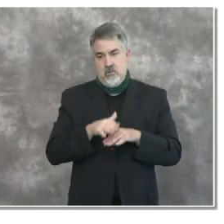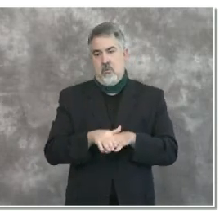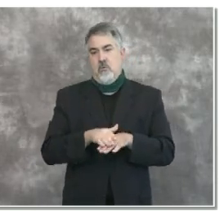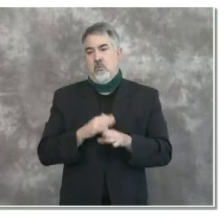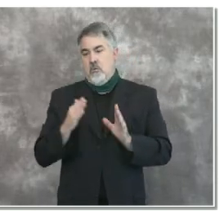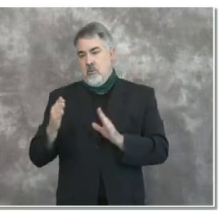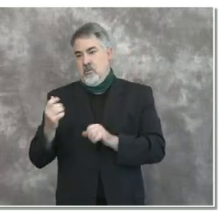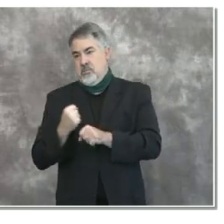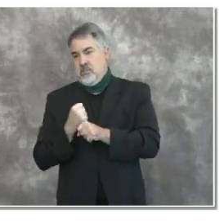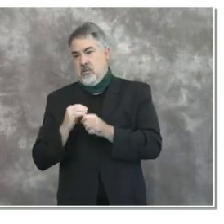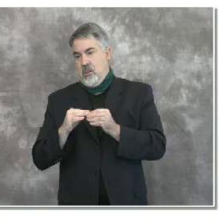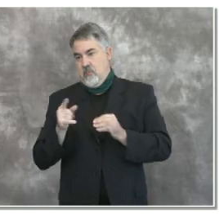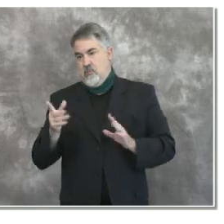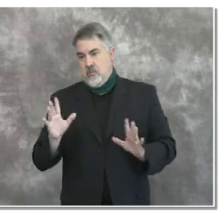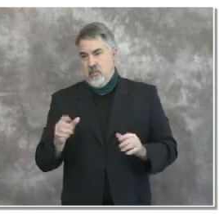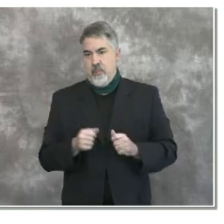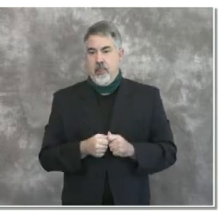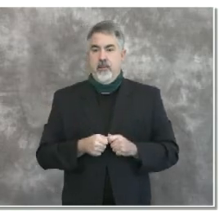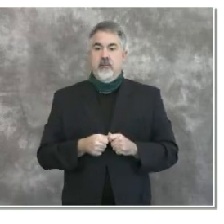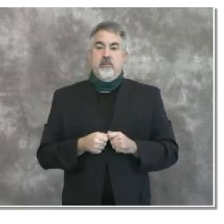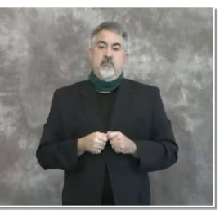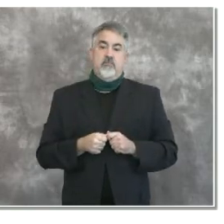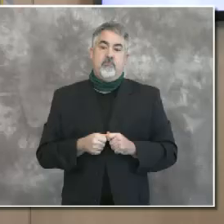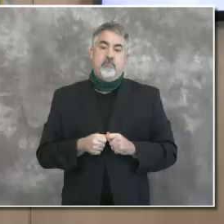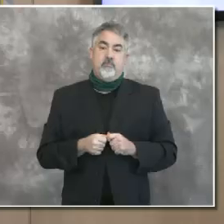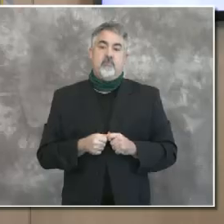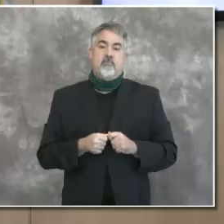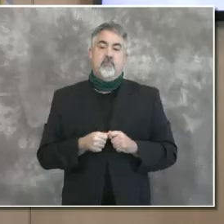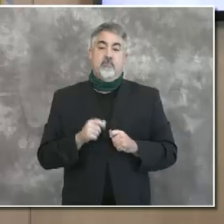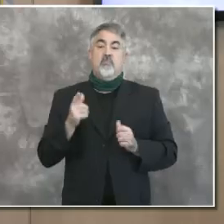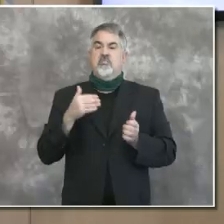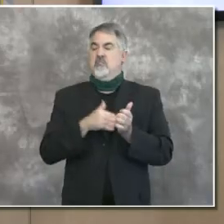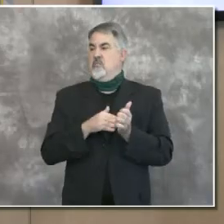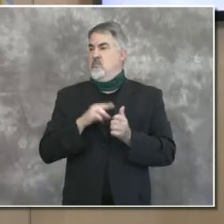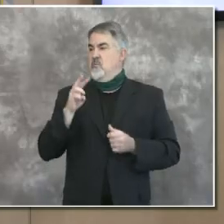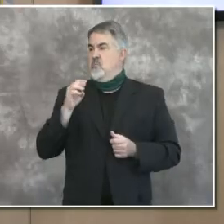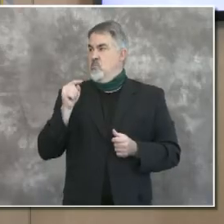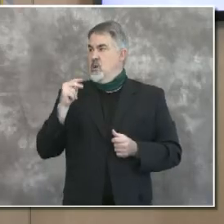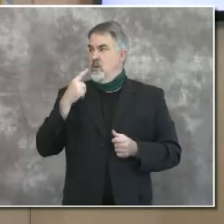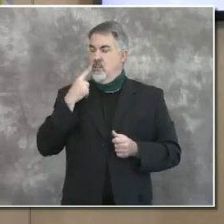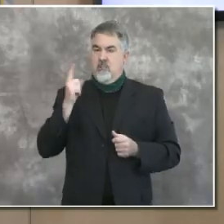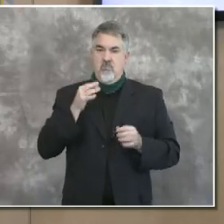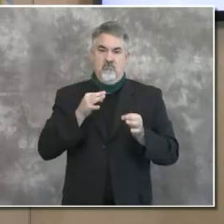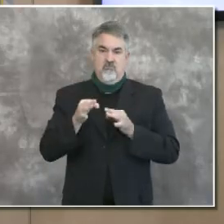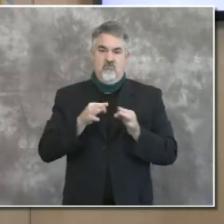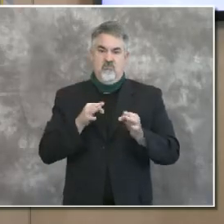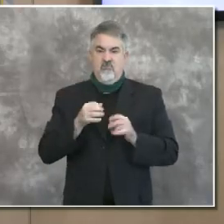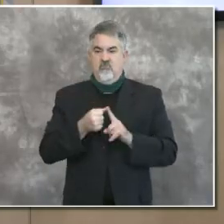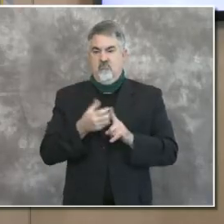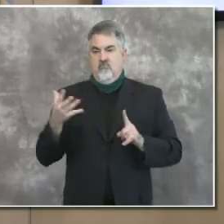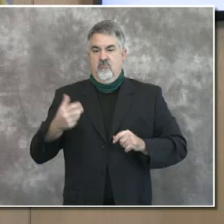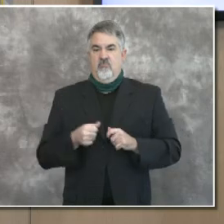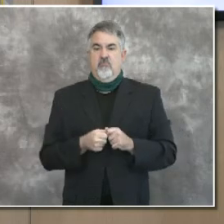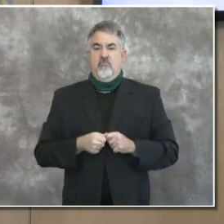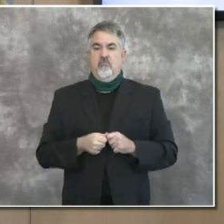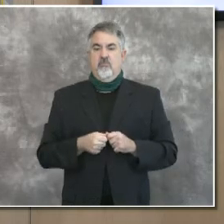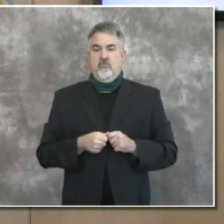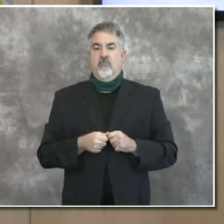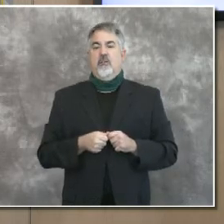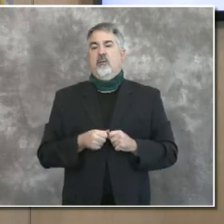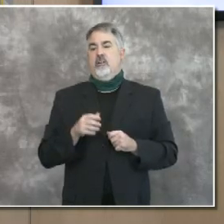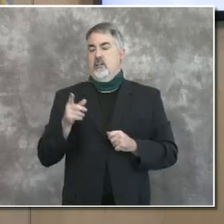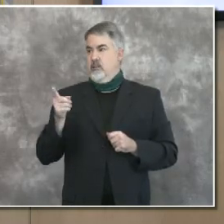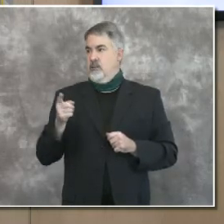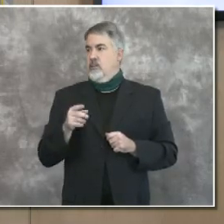deaths today that Dr. Wooten will cover in her report. I'd now like to turn it over to Nick Mascione, our Director of Health and Human Services, who is leading